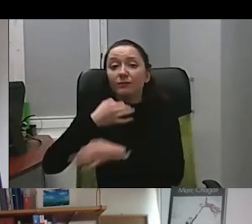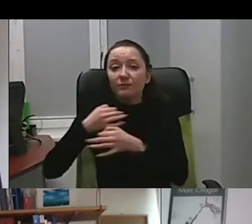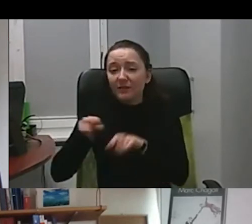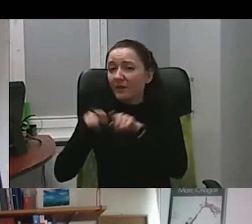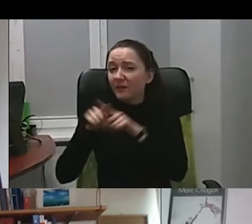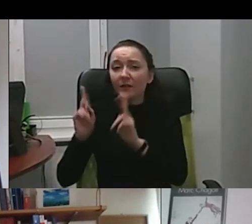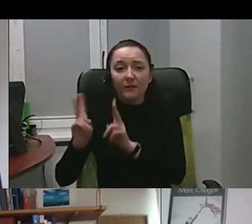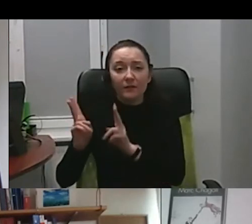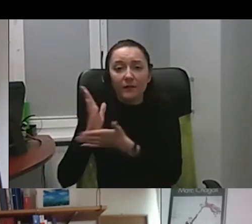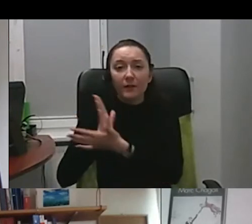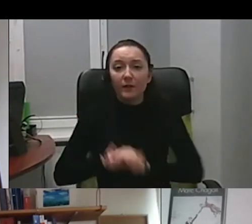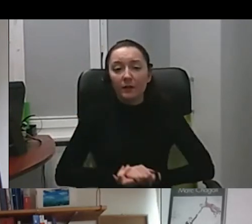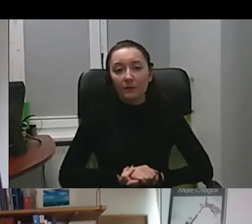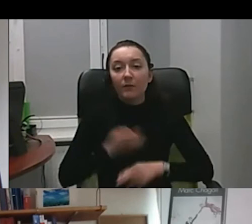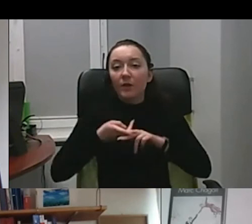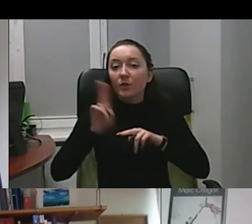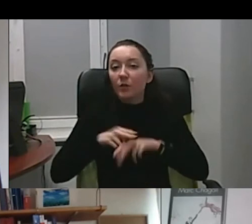Belarus is out for now.